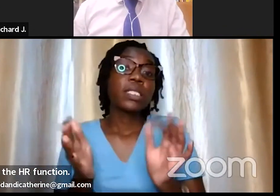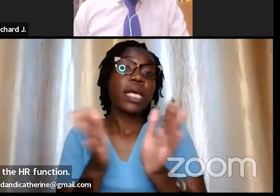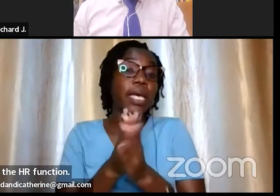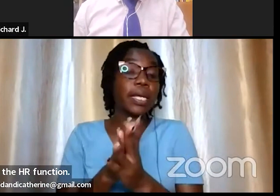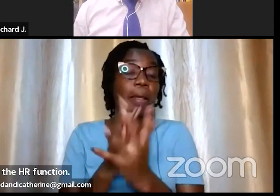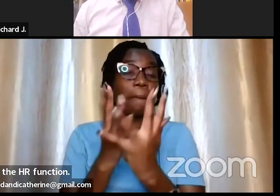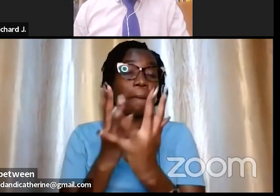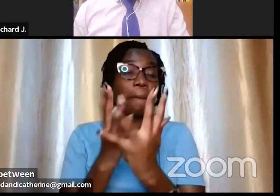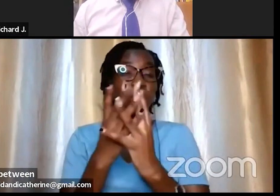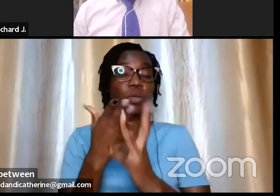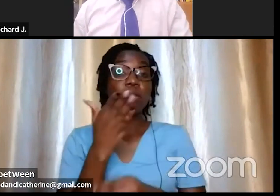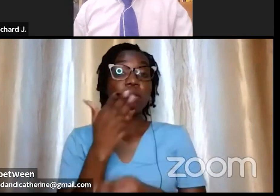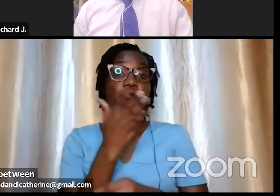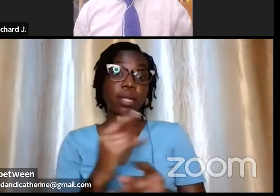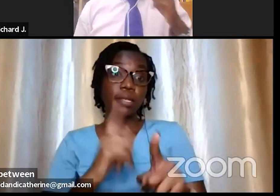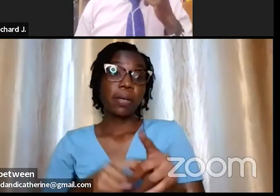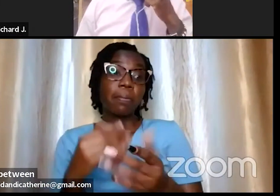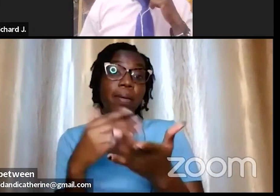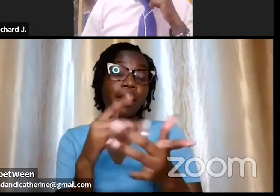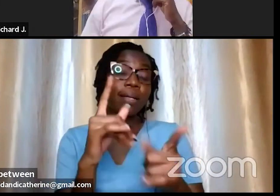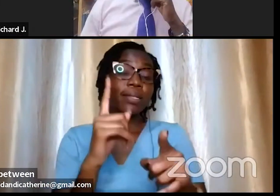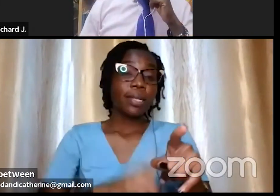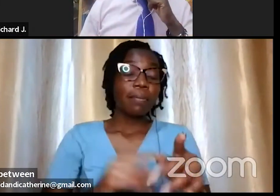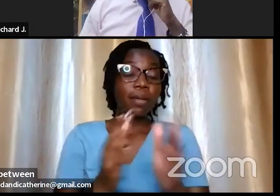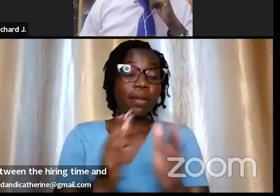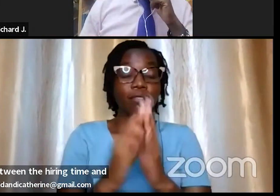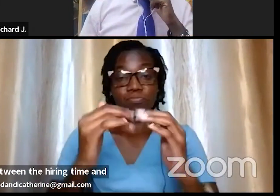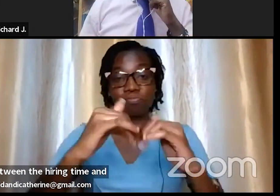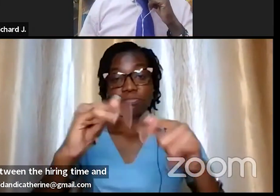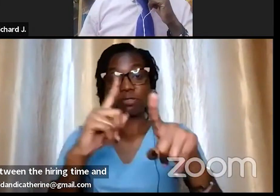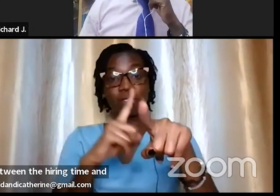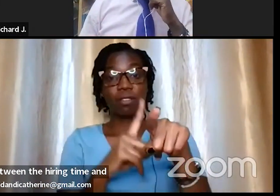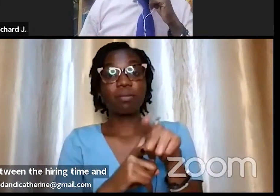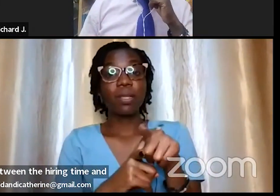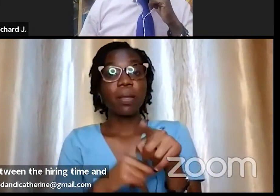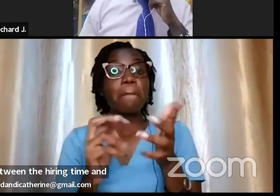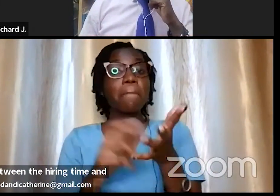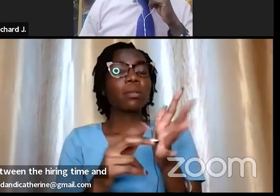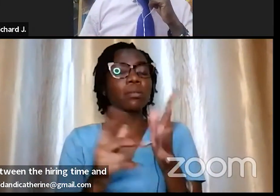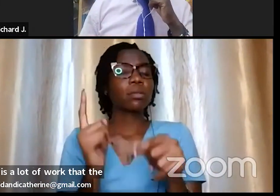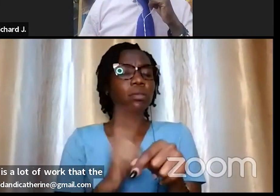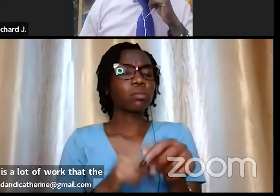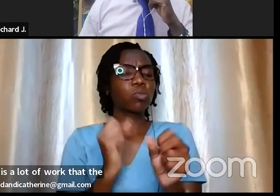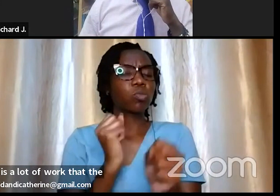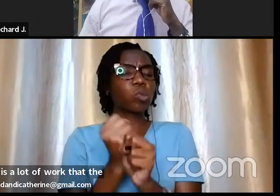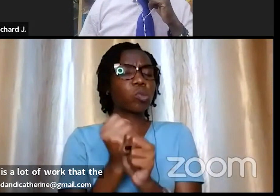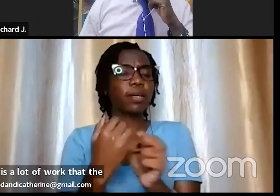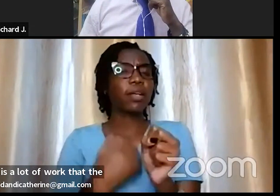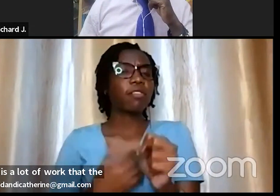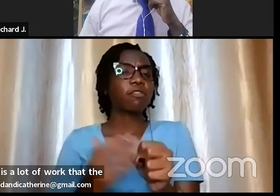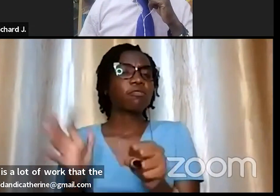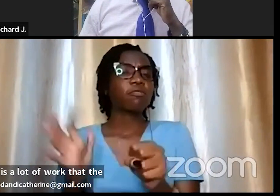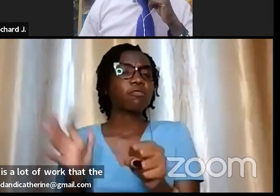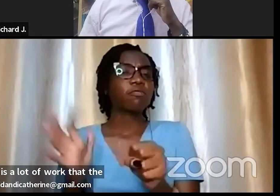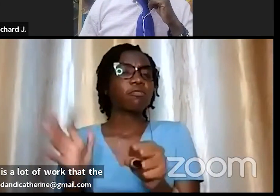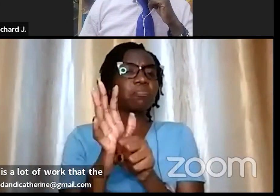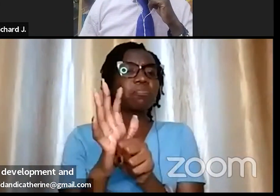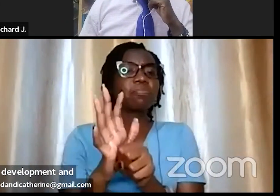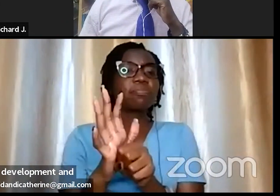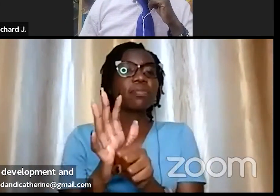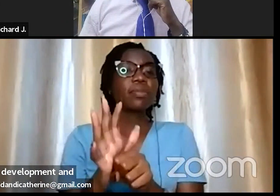hiring time and the separation period, there is a lot of work that the HR does as far as the development